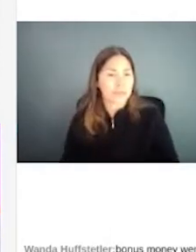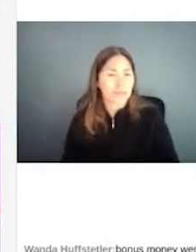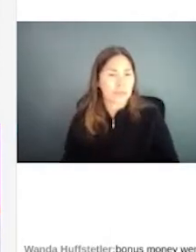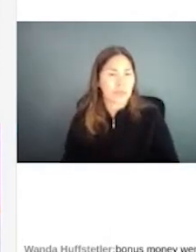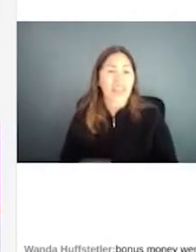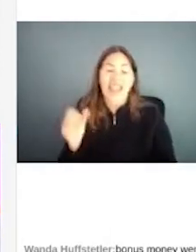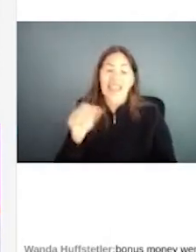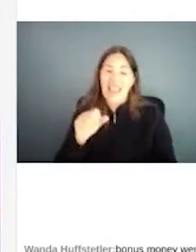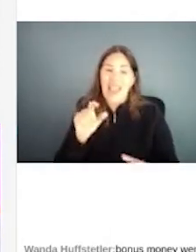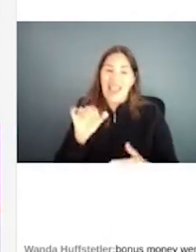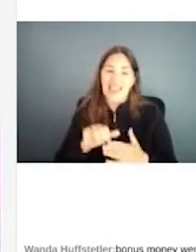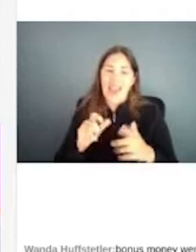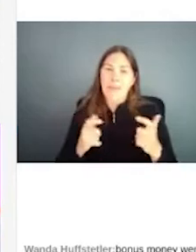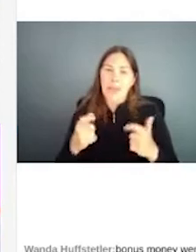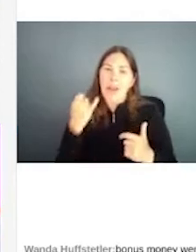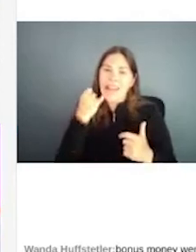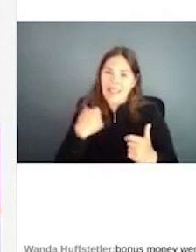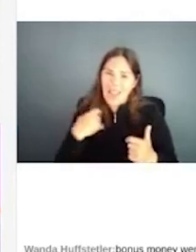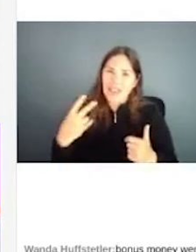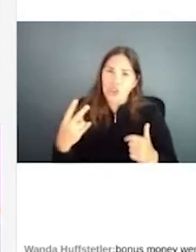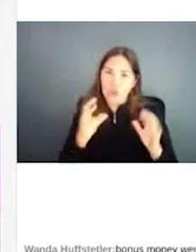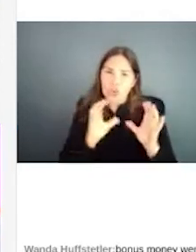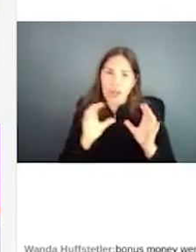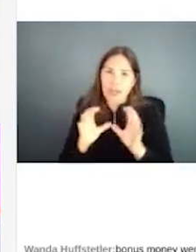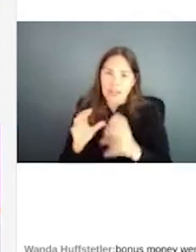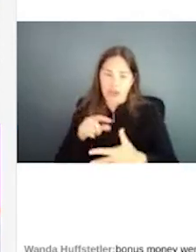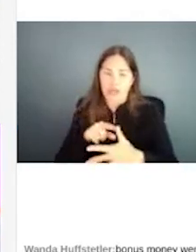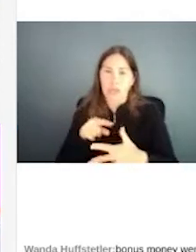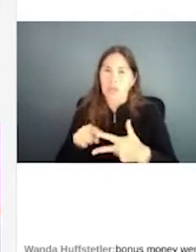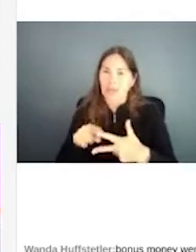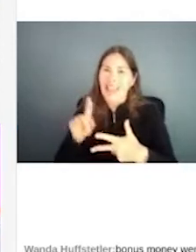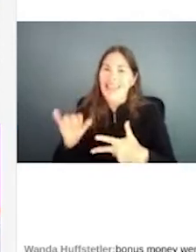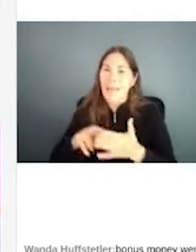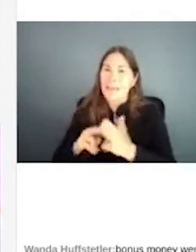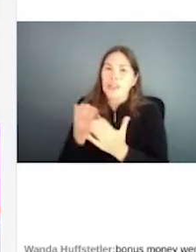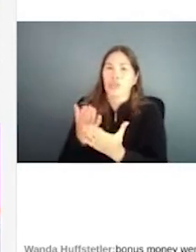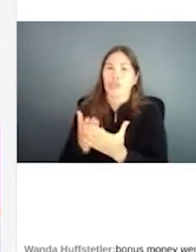Yeah, that's the big one, right? If they get those 2 credentials, that's their proof of learning.